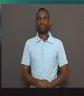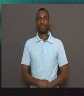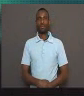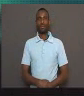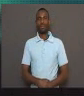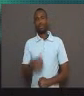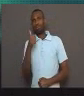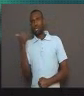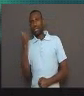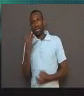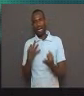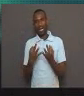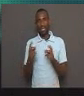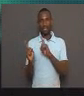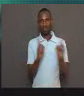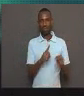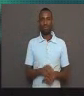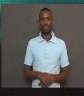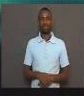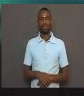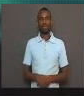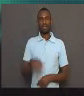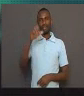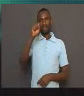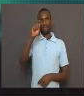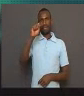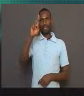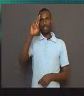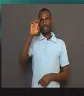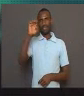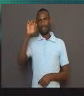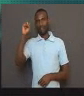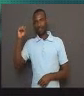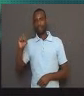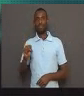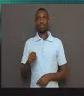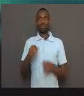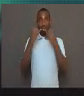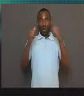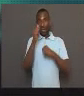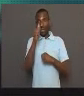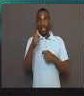In other words, the stress on wire A is